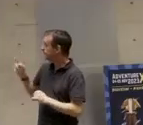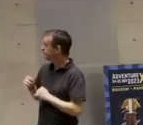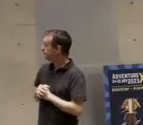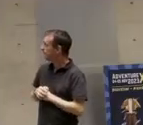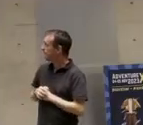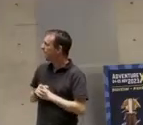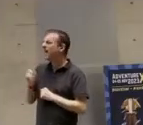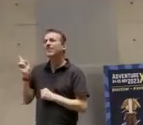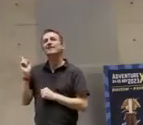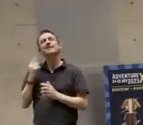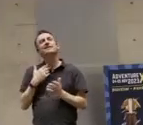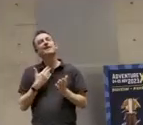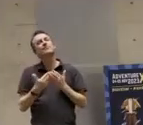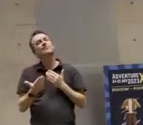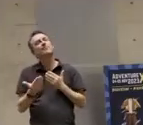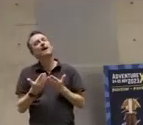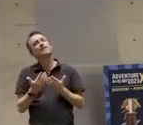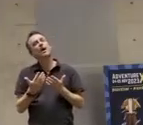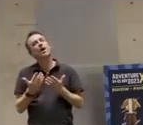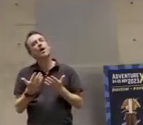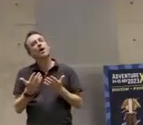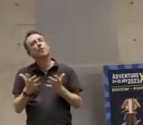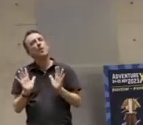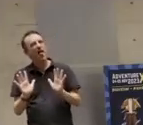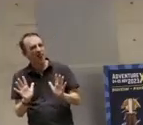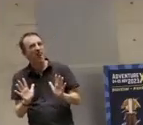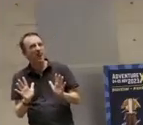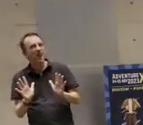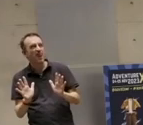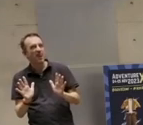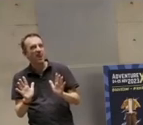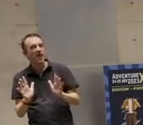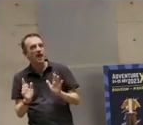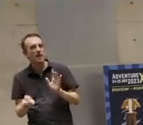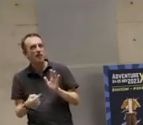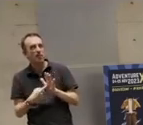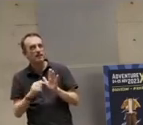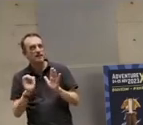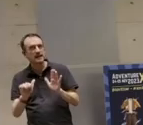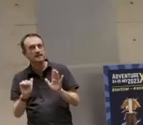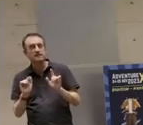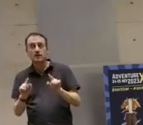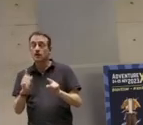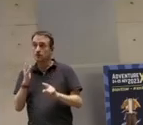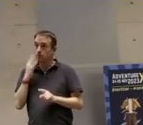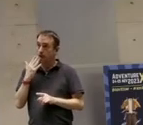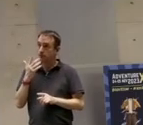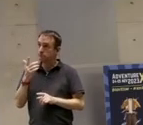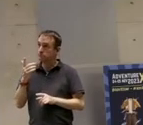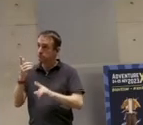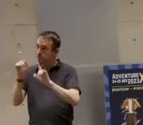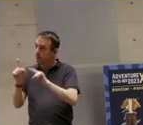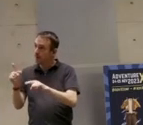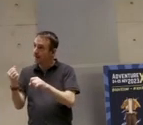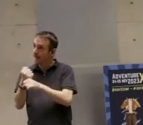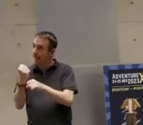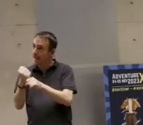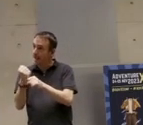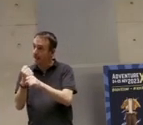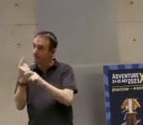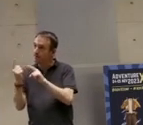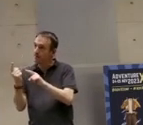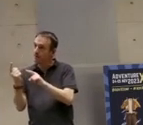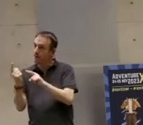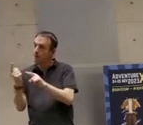matter, except it does. And the reason that it does is that when people play games, or when they watch films, they're looking